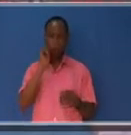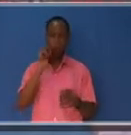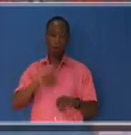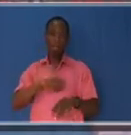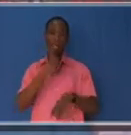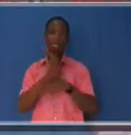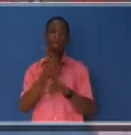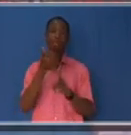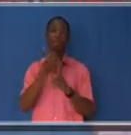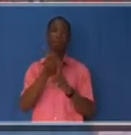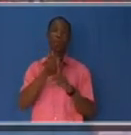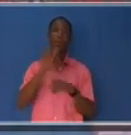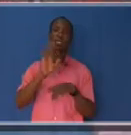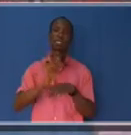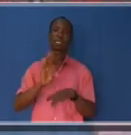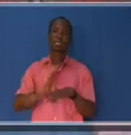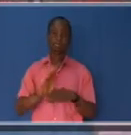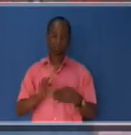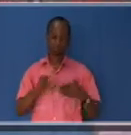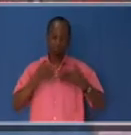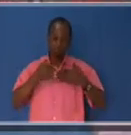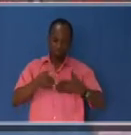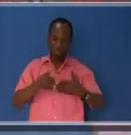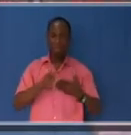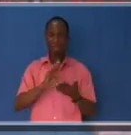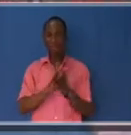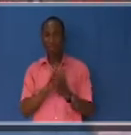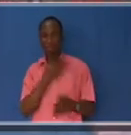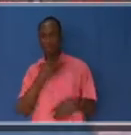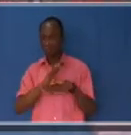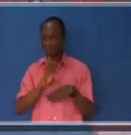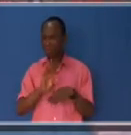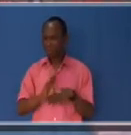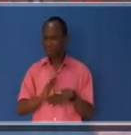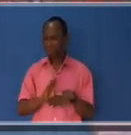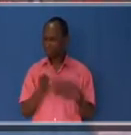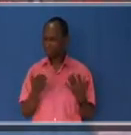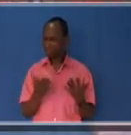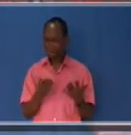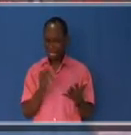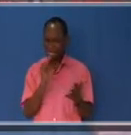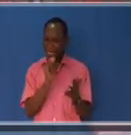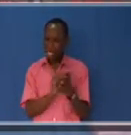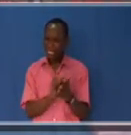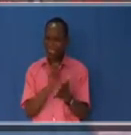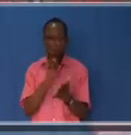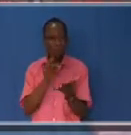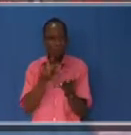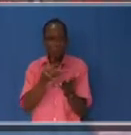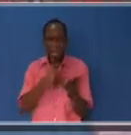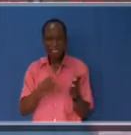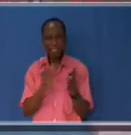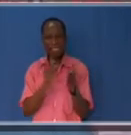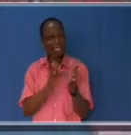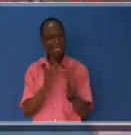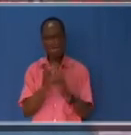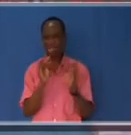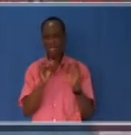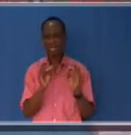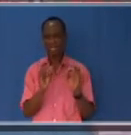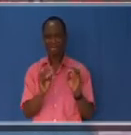up a church and she leads the church, it is in direct